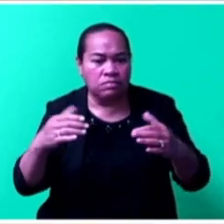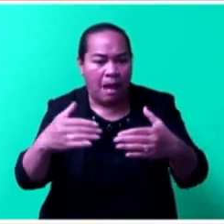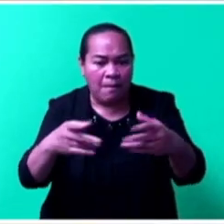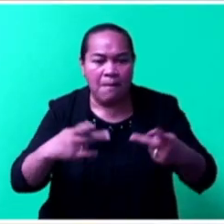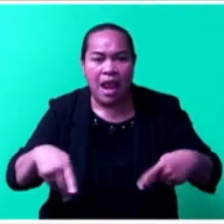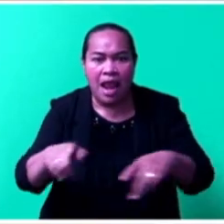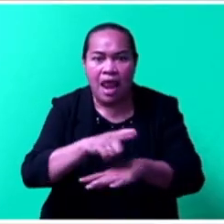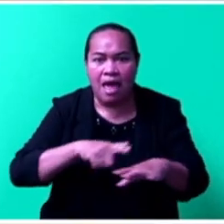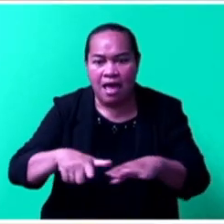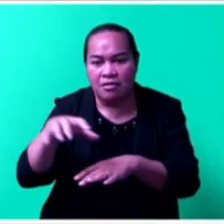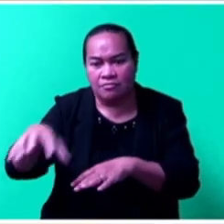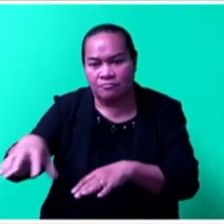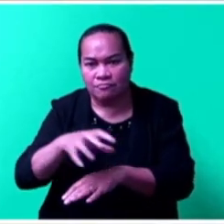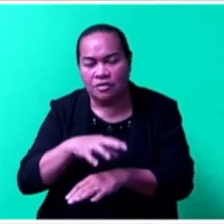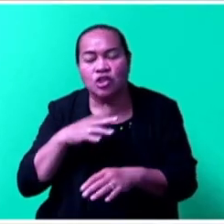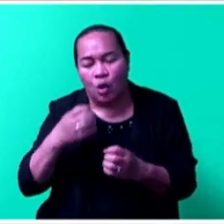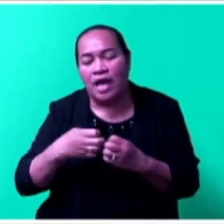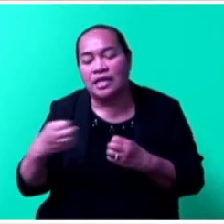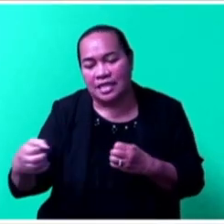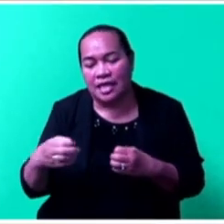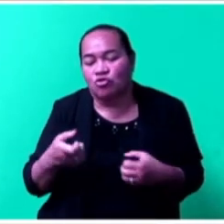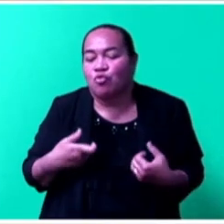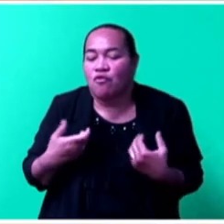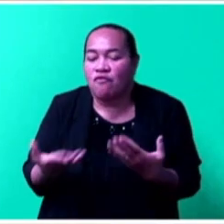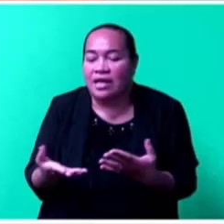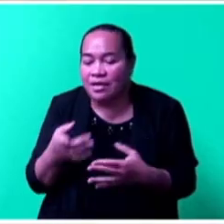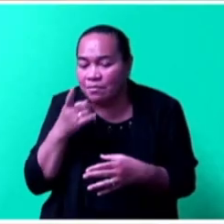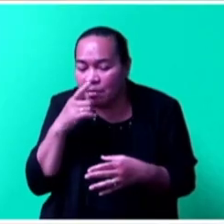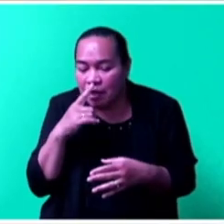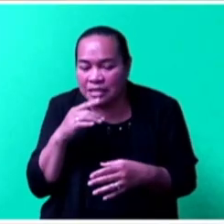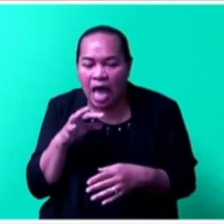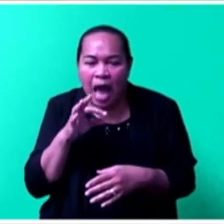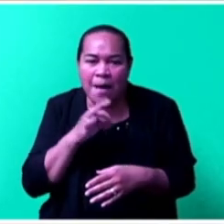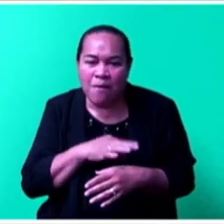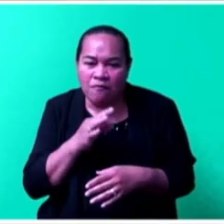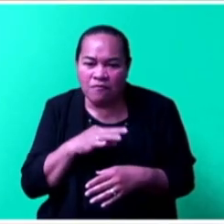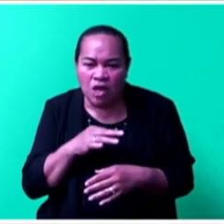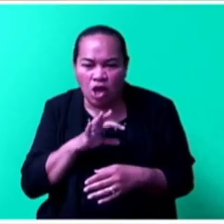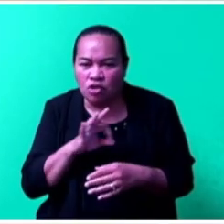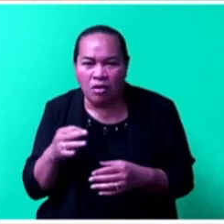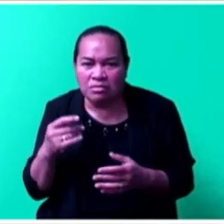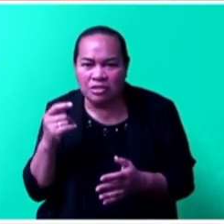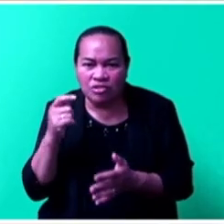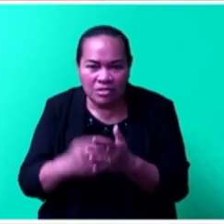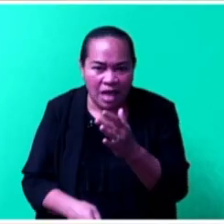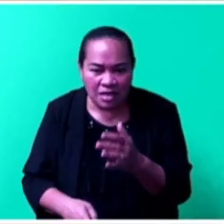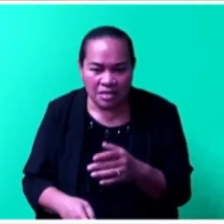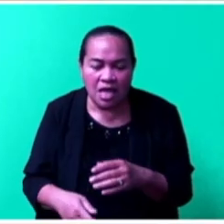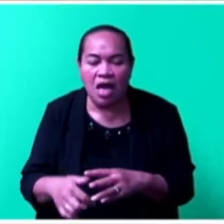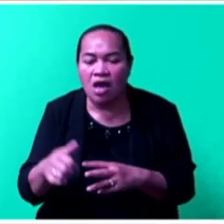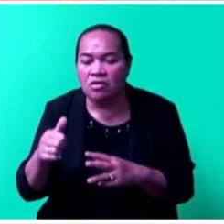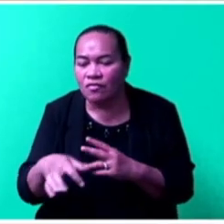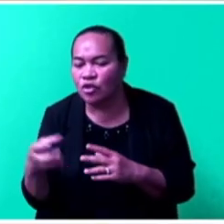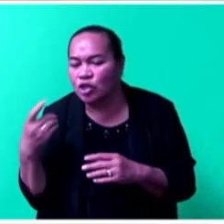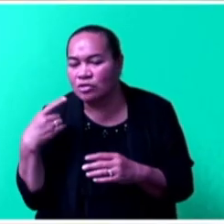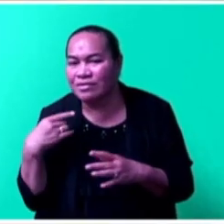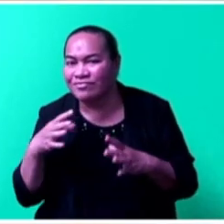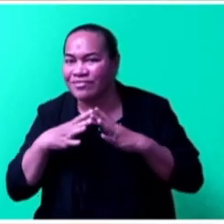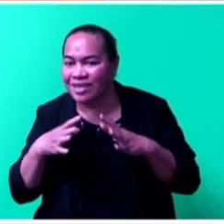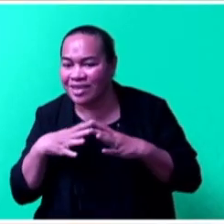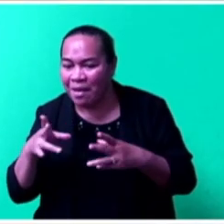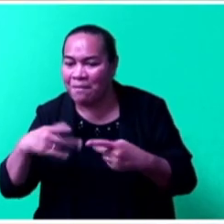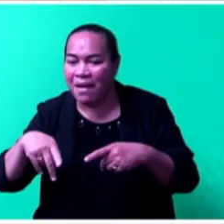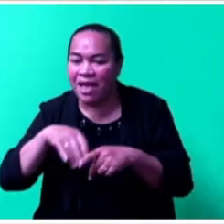and provides developer profit exemptions and custom duty concessions for land